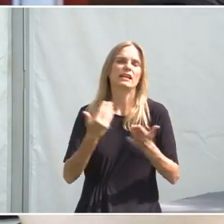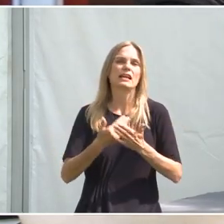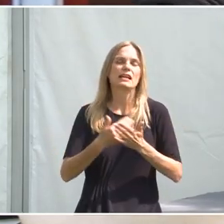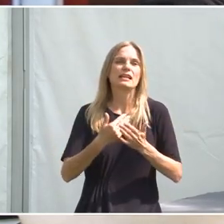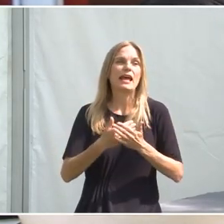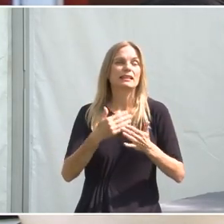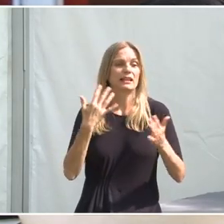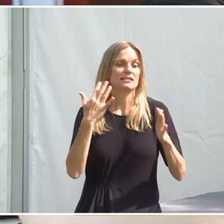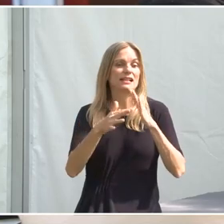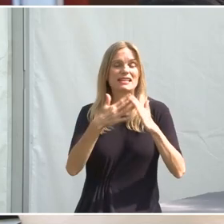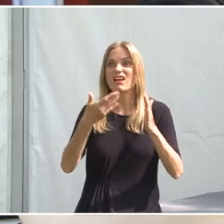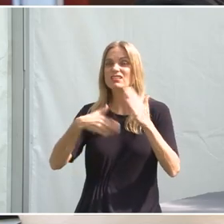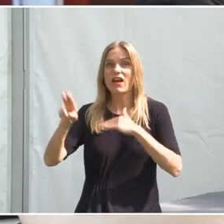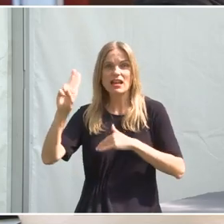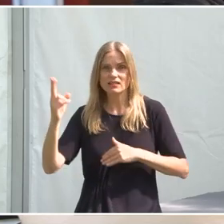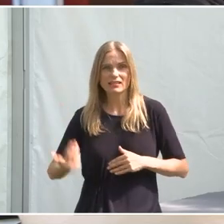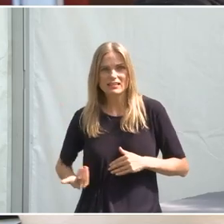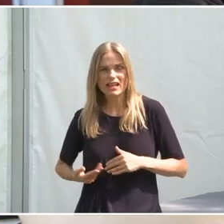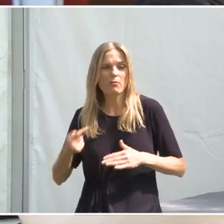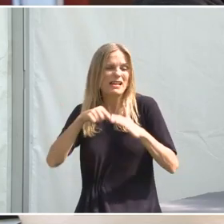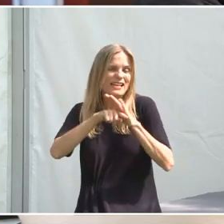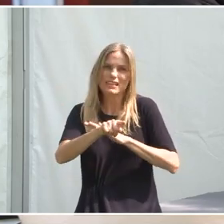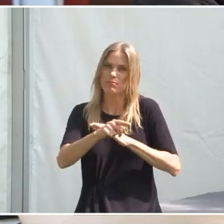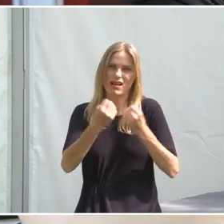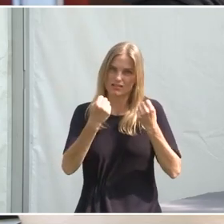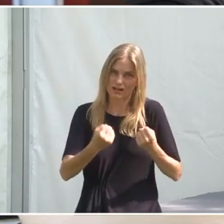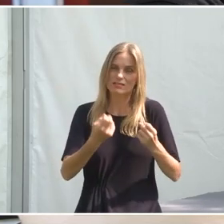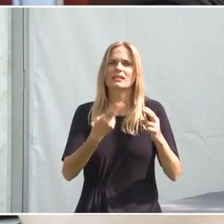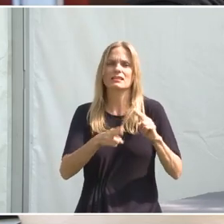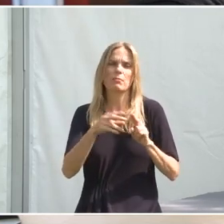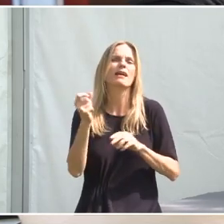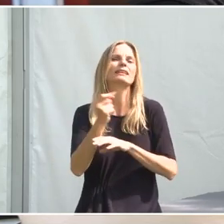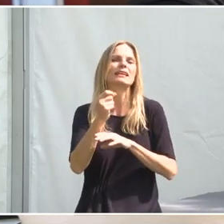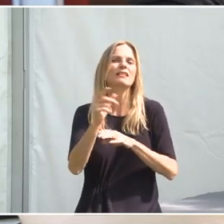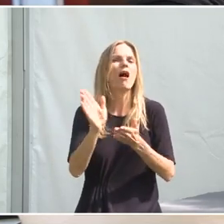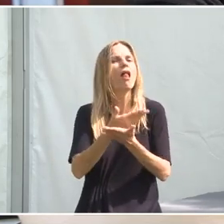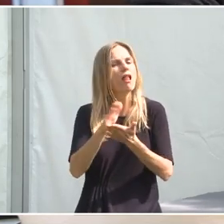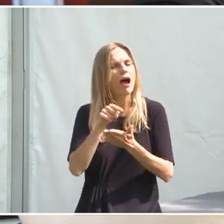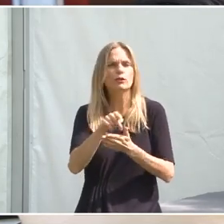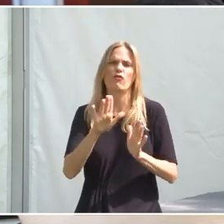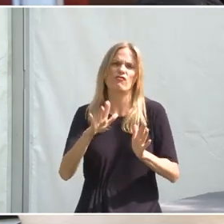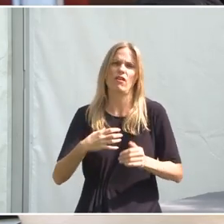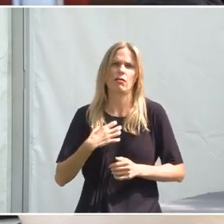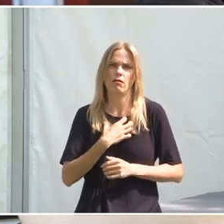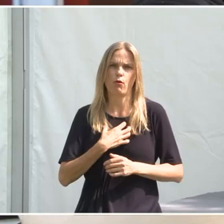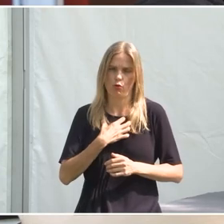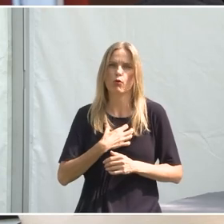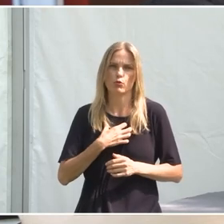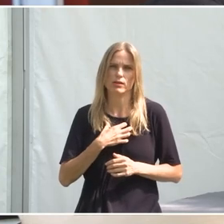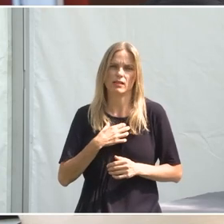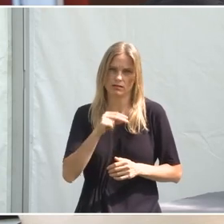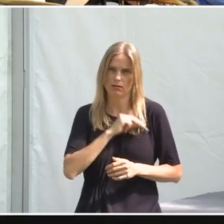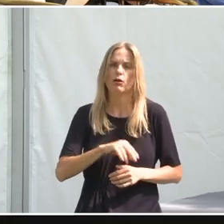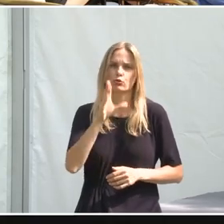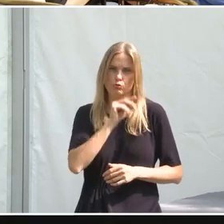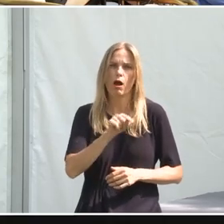have access. So definitely digital solutions are very important and could be very helpful and positive.